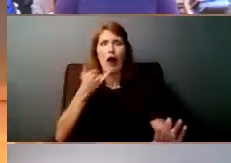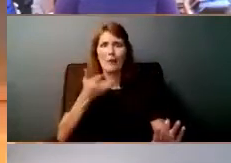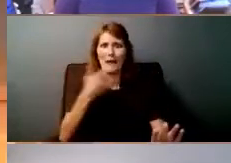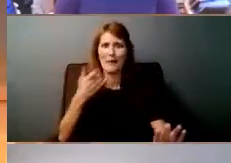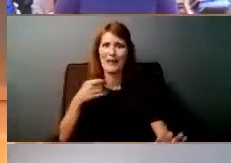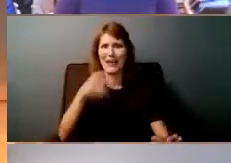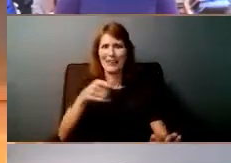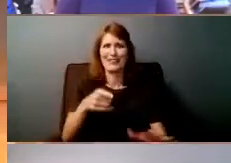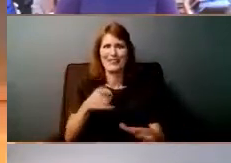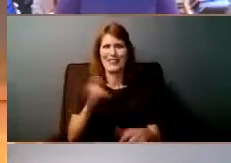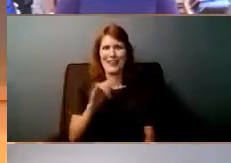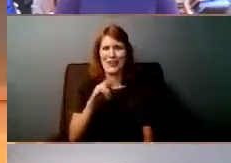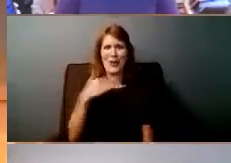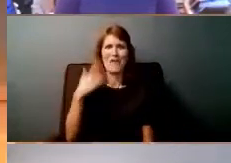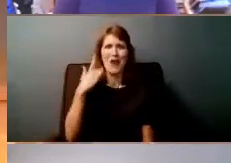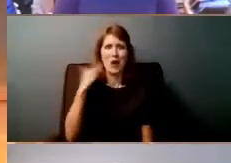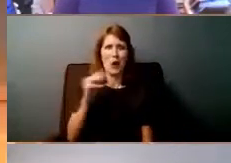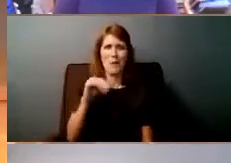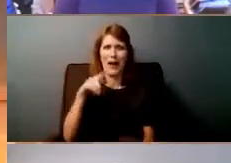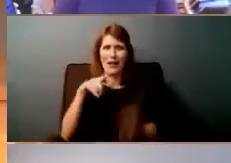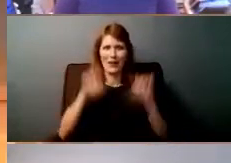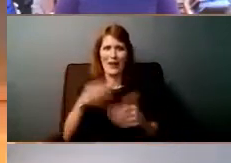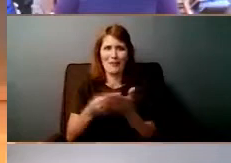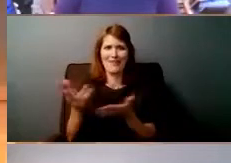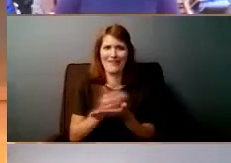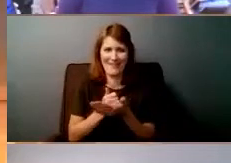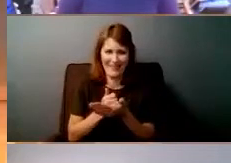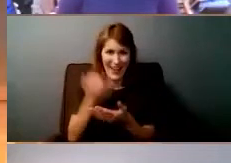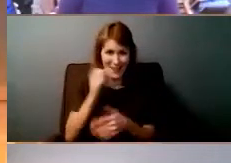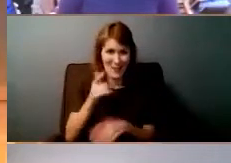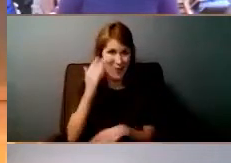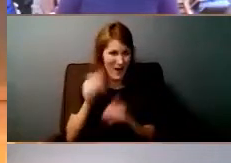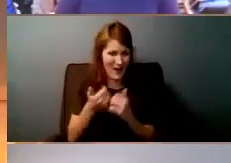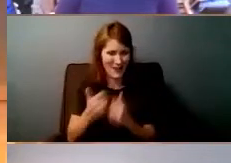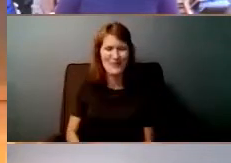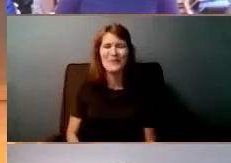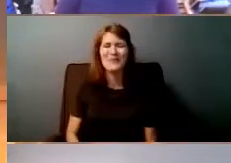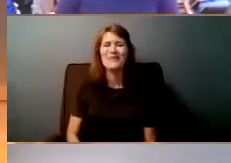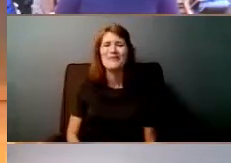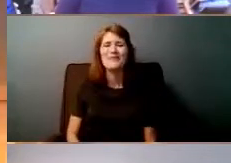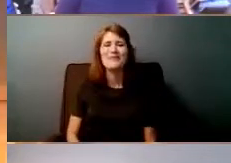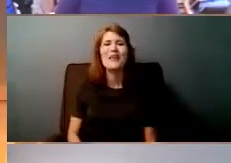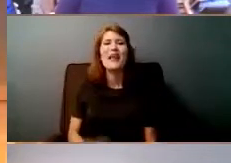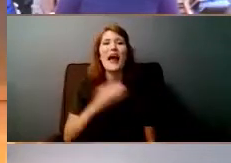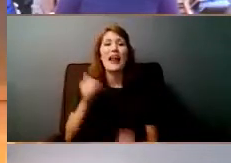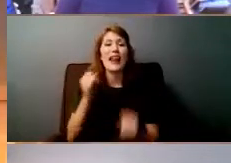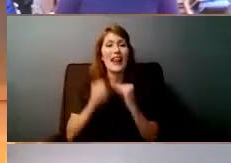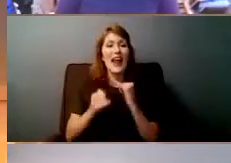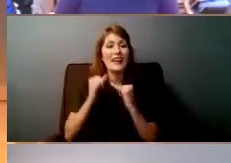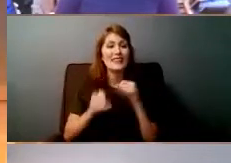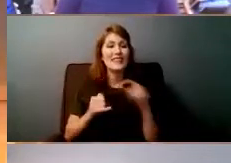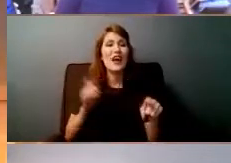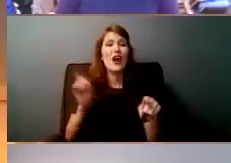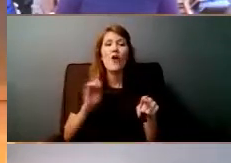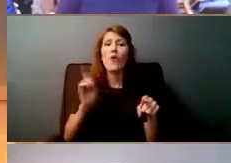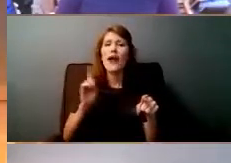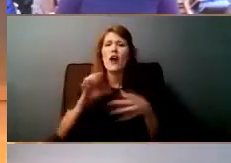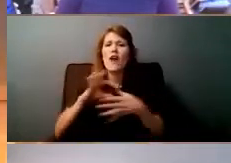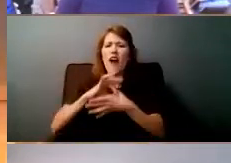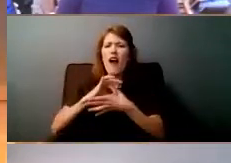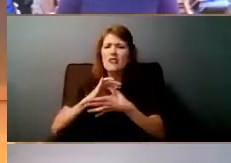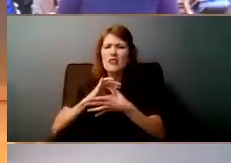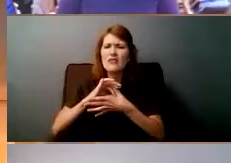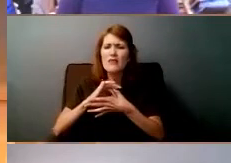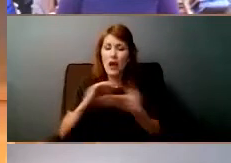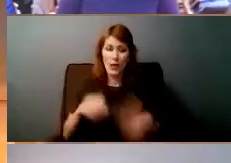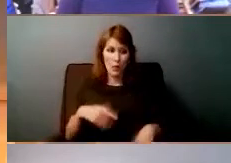You can make yourself very wealthy by doing that. And lastly, where does the content live after the